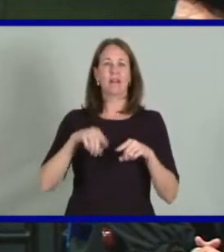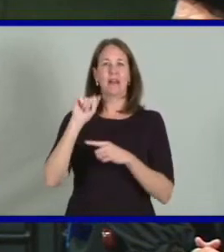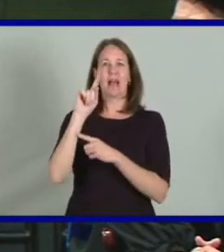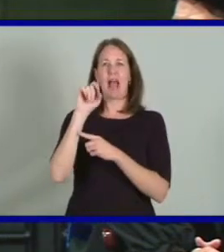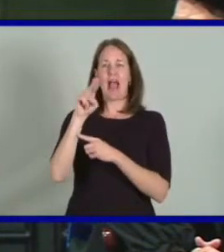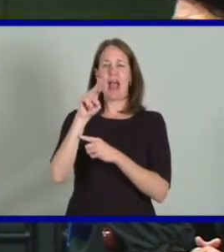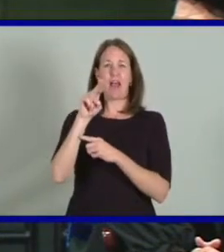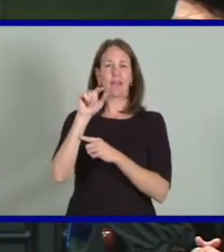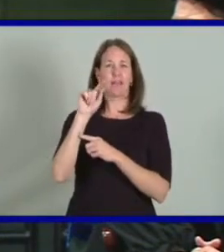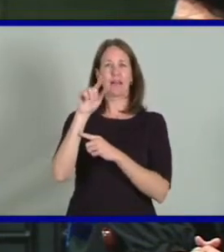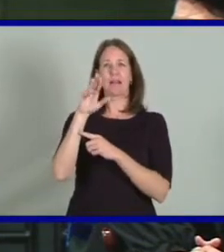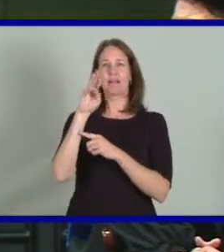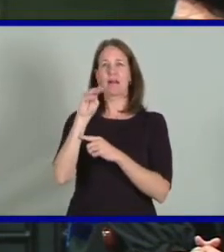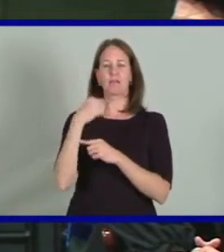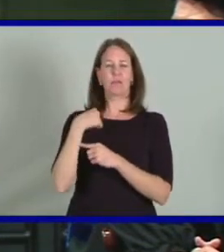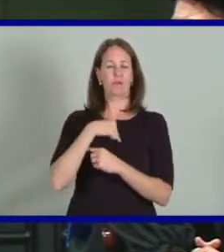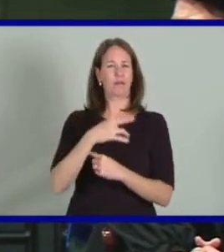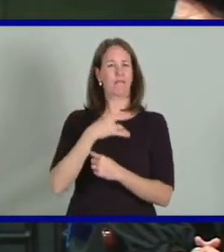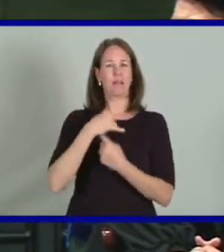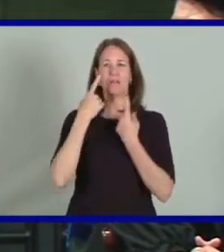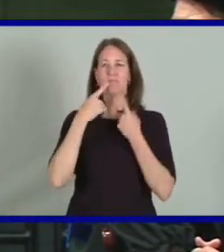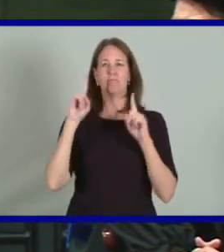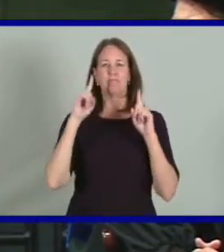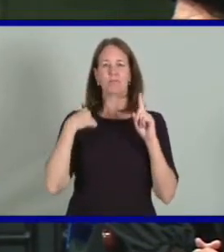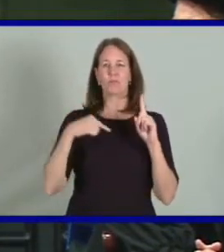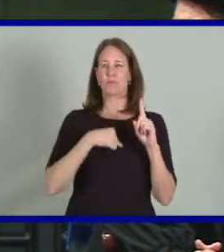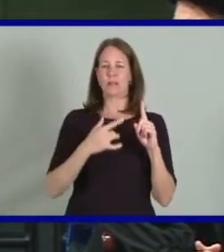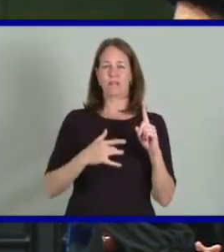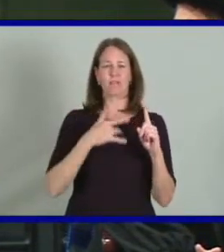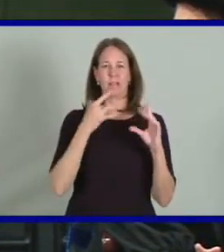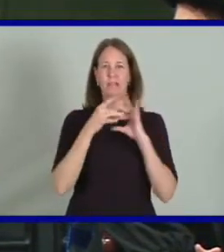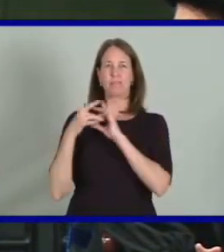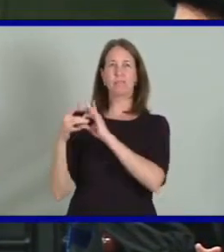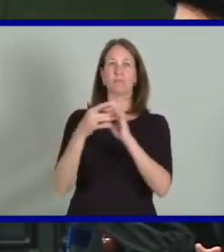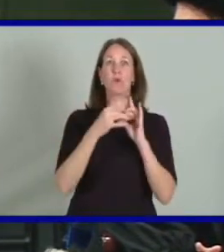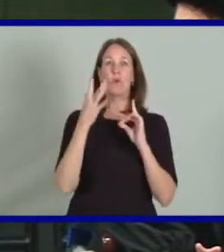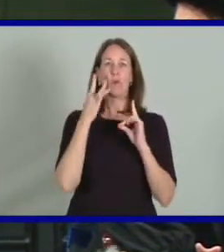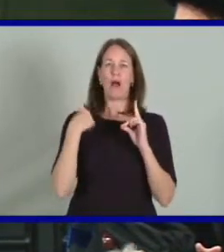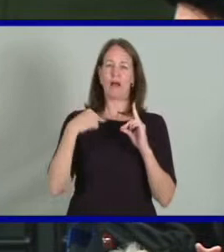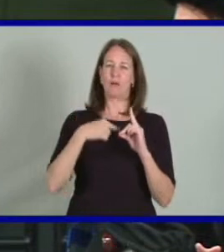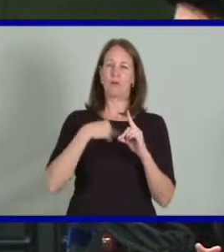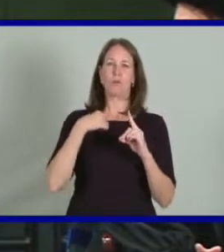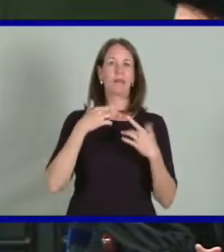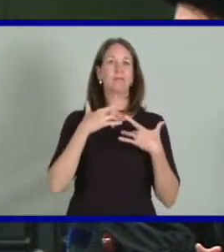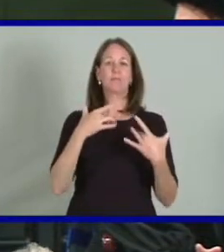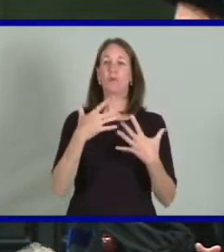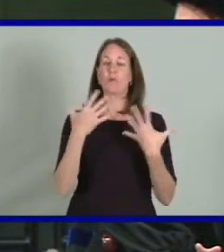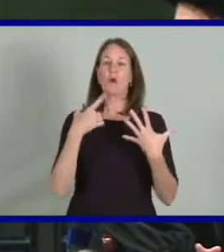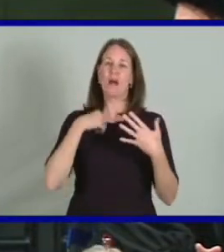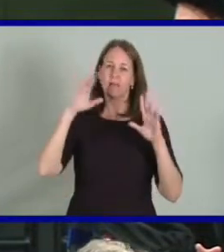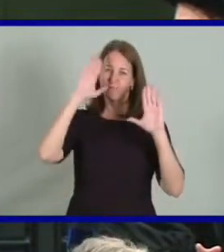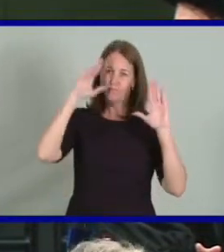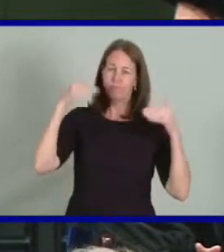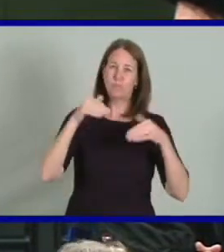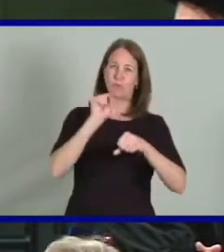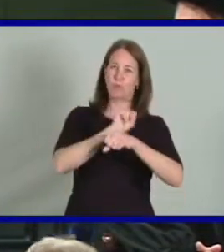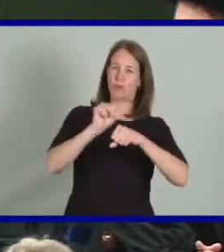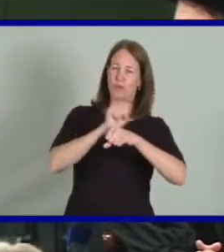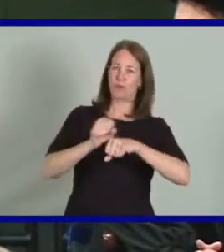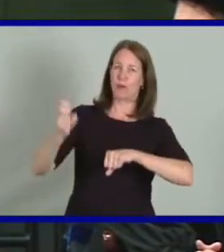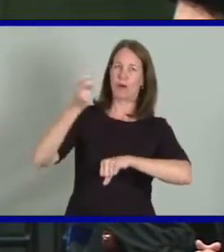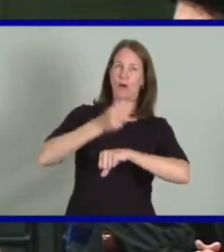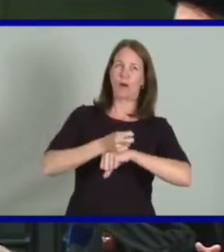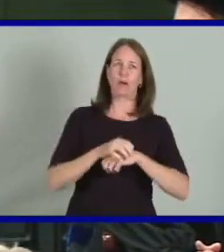alumni grounded in achievement, one with a reputation for putting our heads down and going to work. We